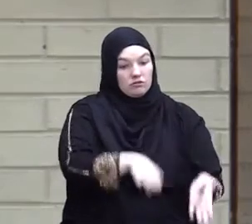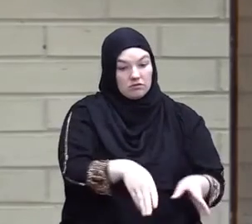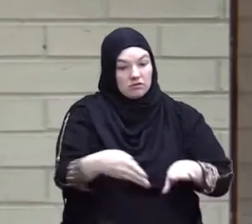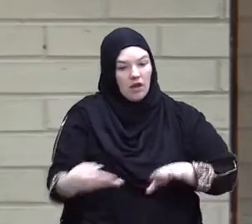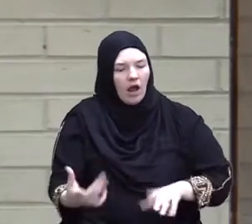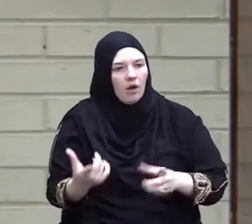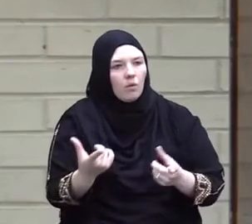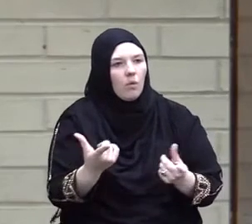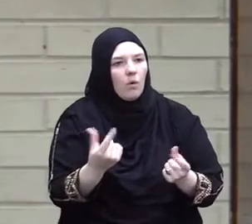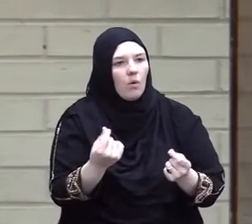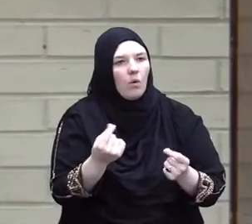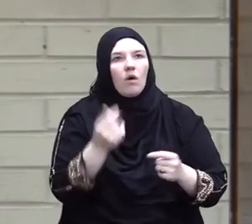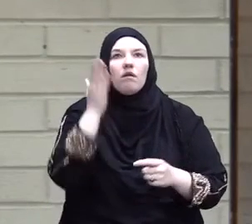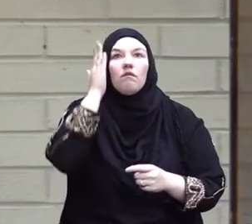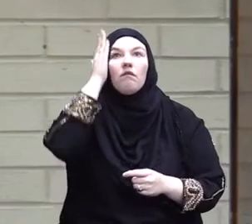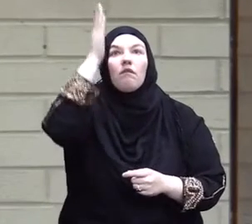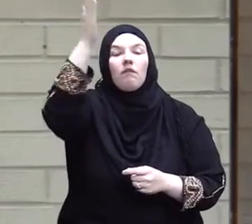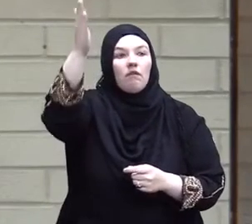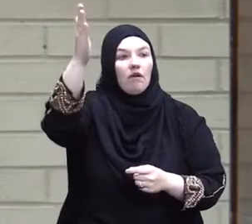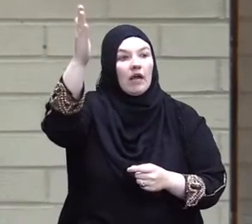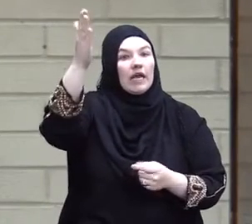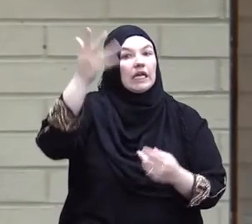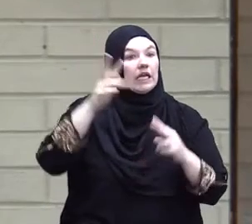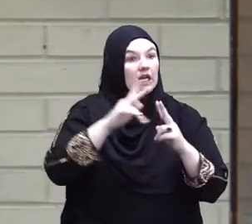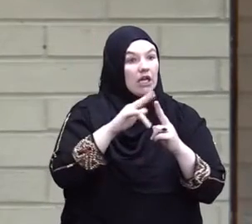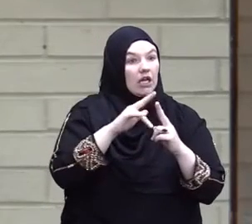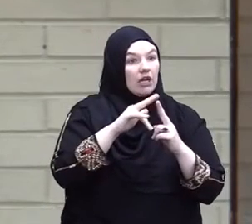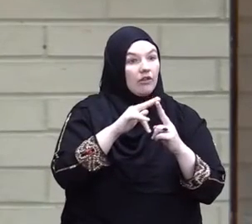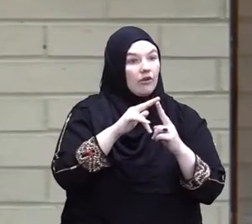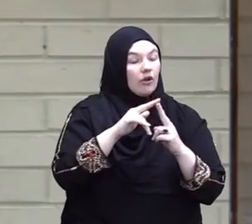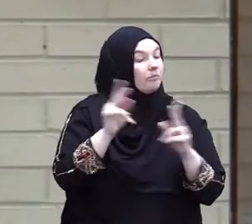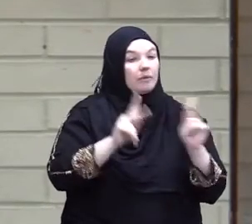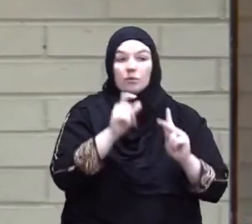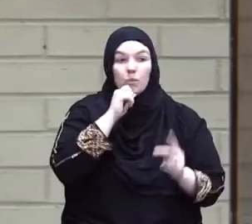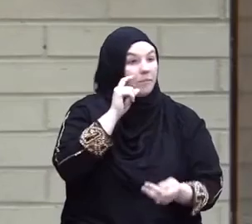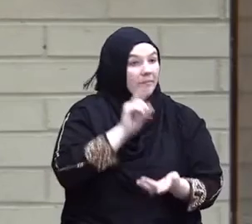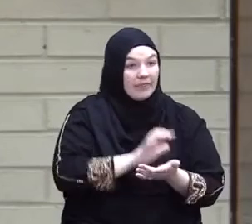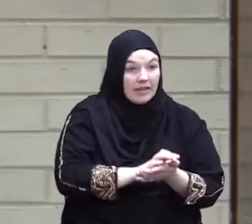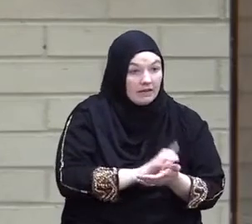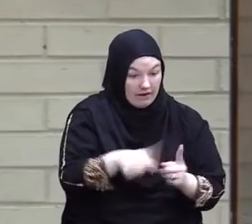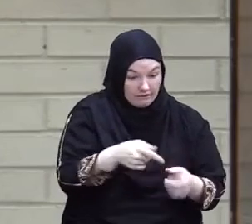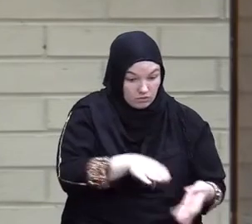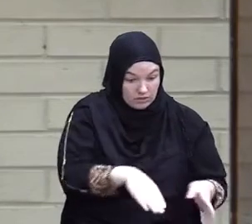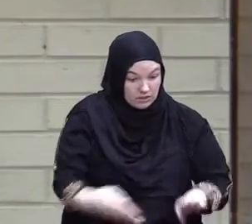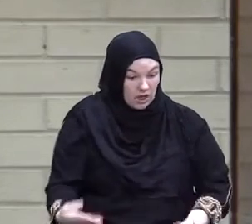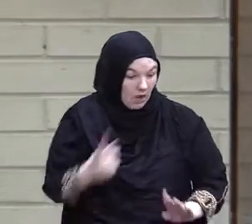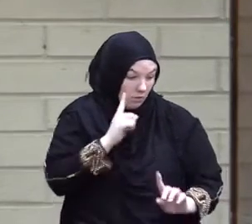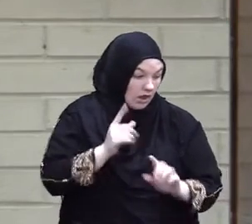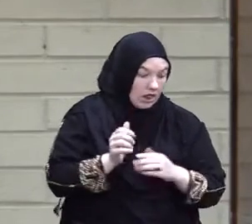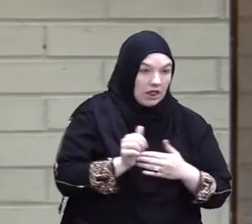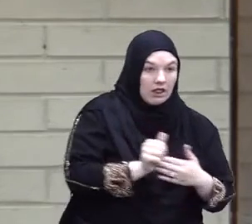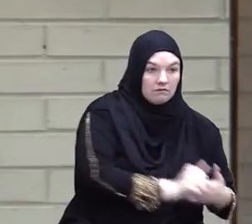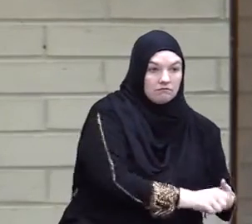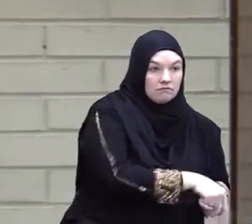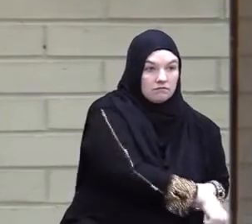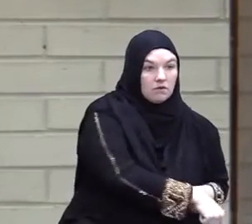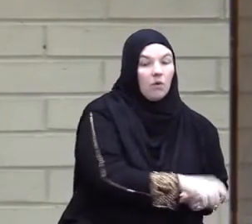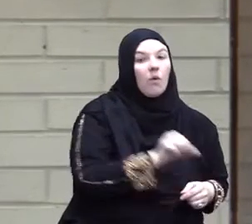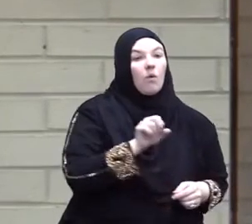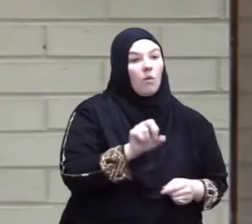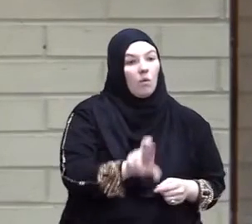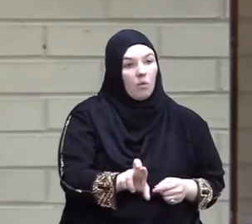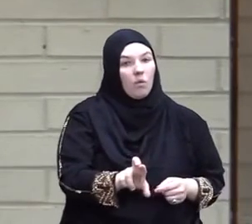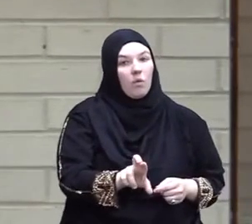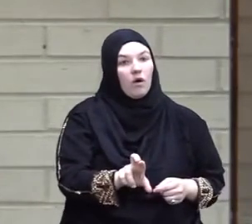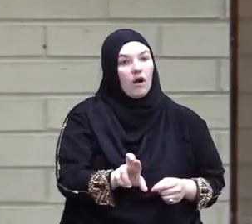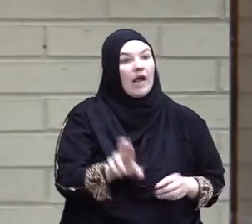where you're heading, either that they will usher those who don't believe into hellfire, or they would lead the